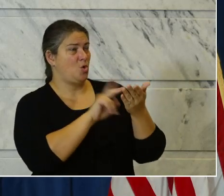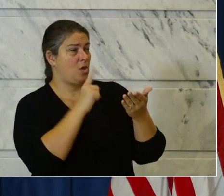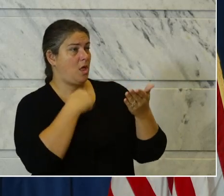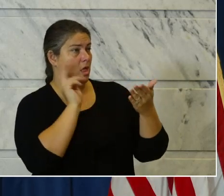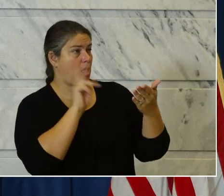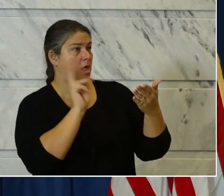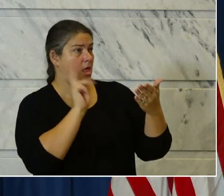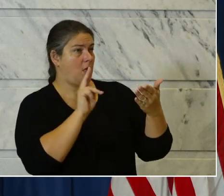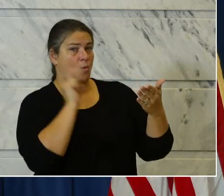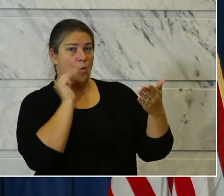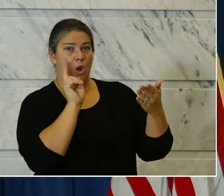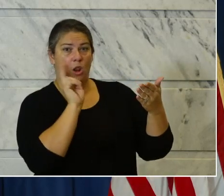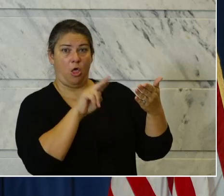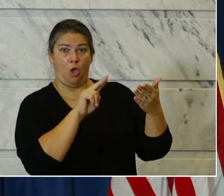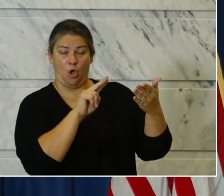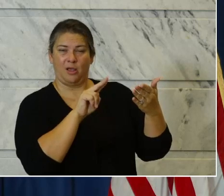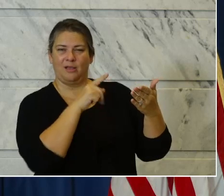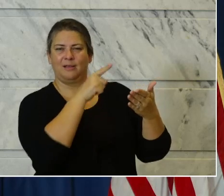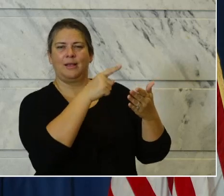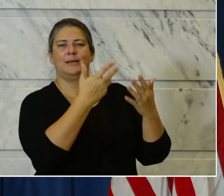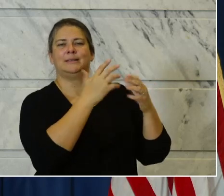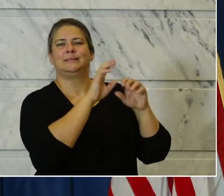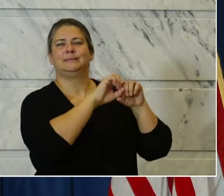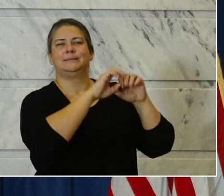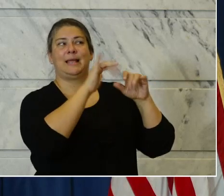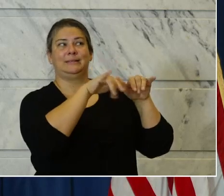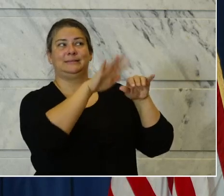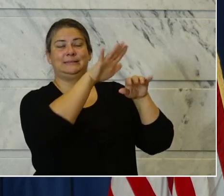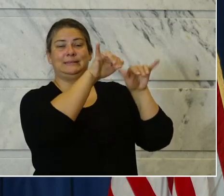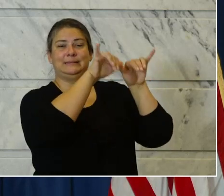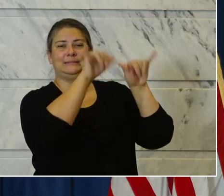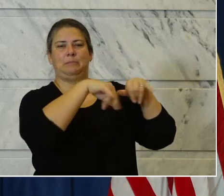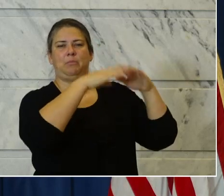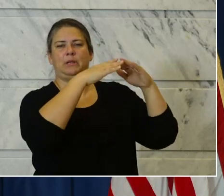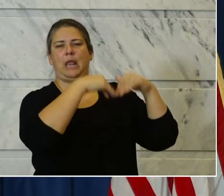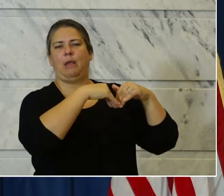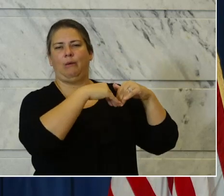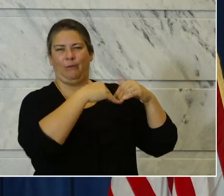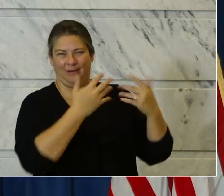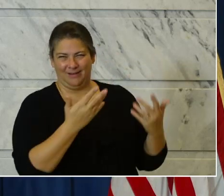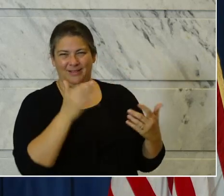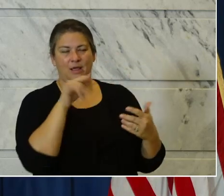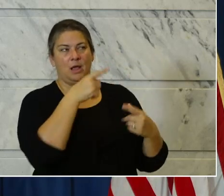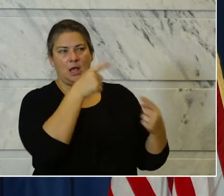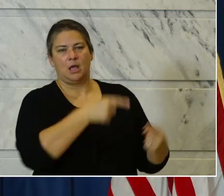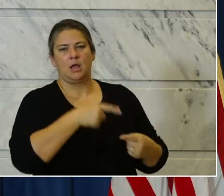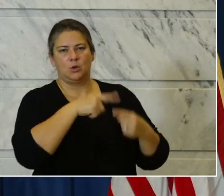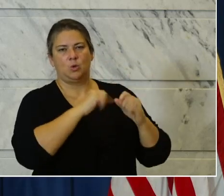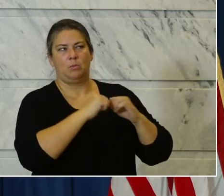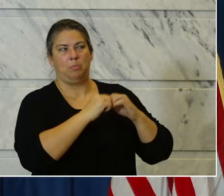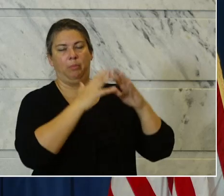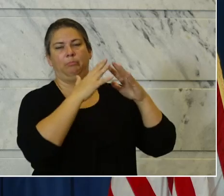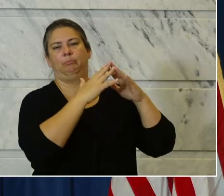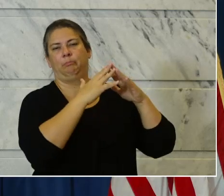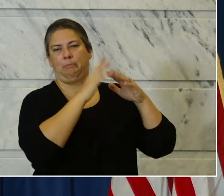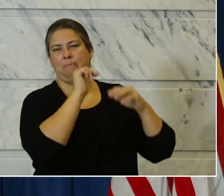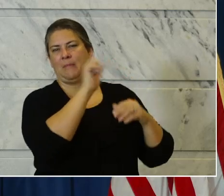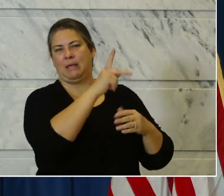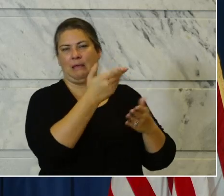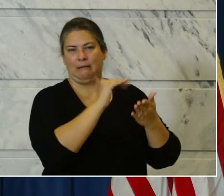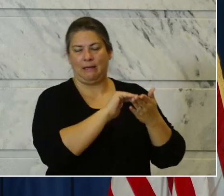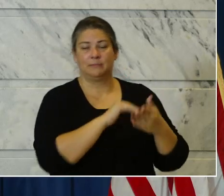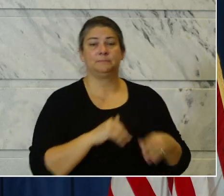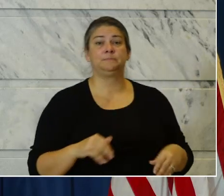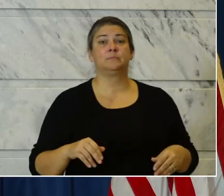through them, and we will attempt to keep the system up as much as we can in light of those server issues. We know a lot